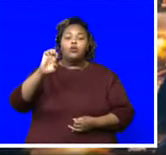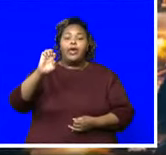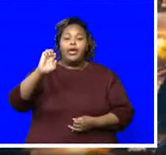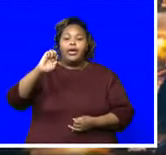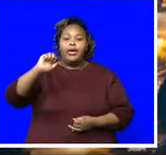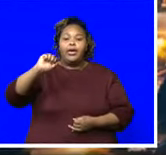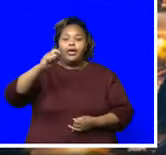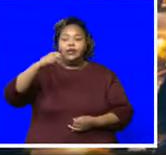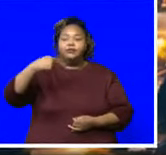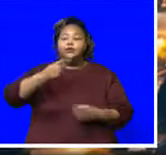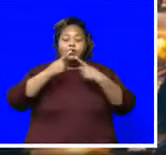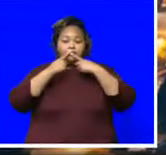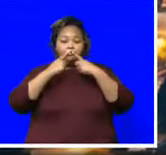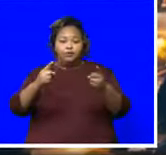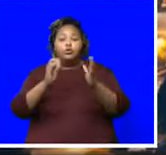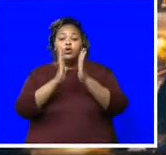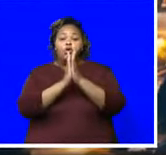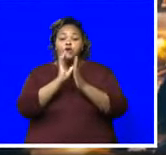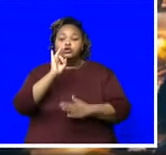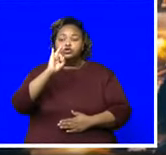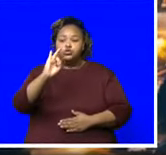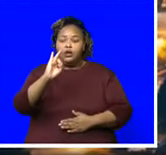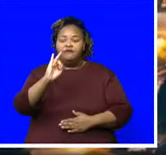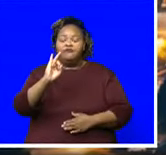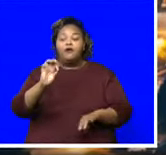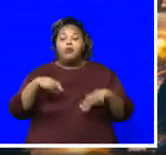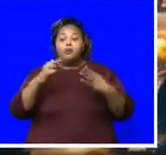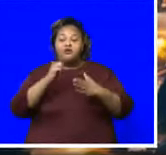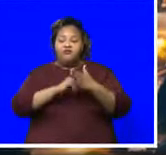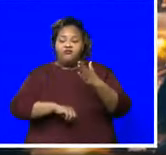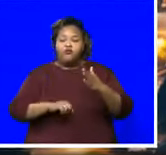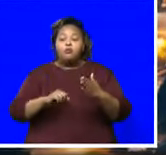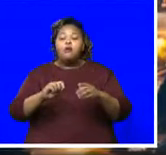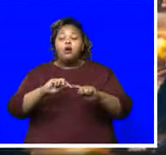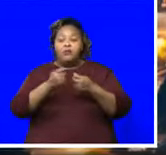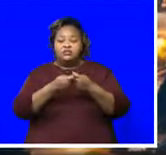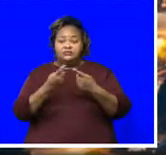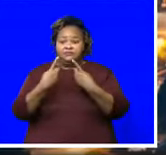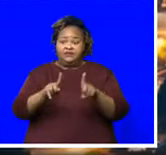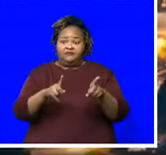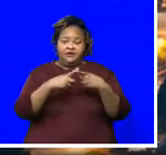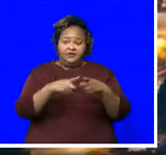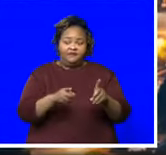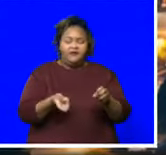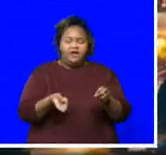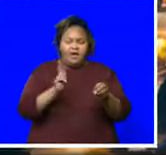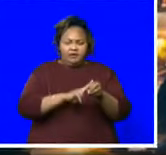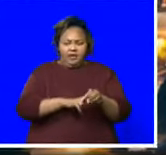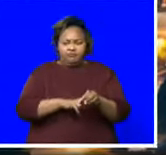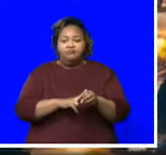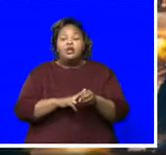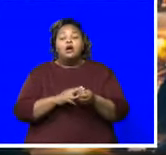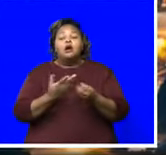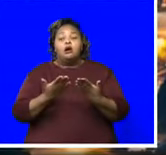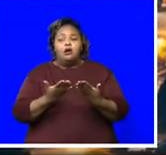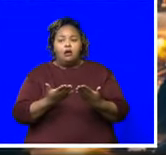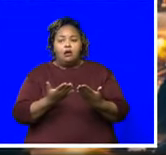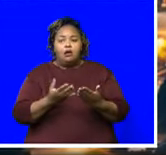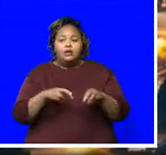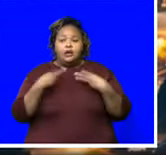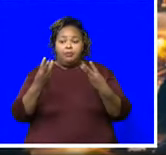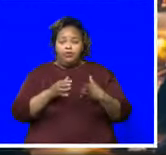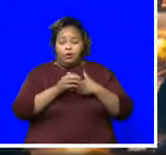even. Semimeteleke etingijimi letike mashumi namabili 12 kutsi kanzi nabo labatawohola ke lelicembu